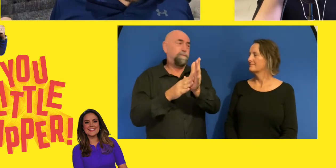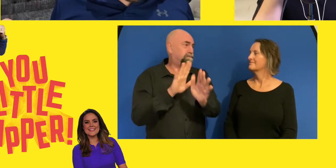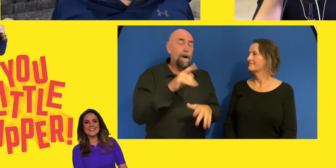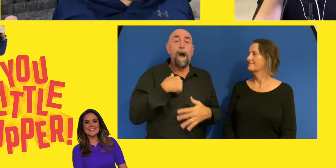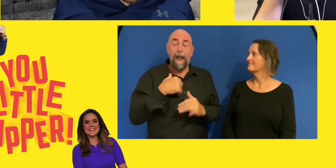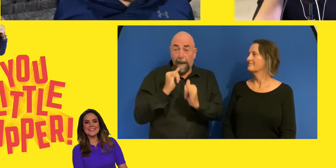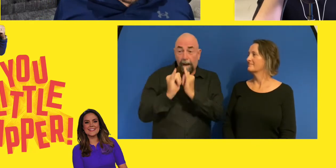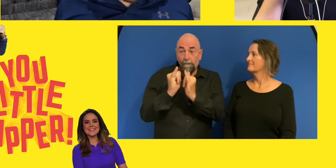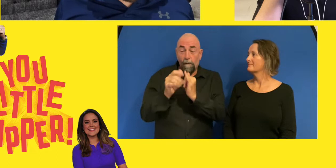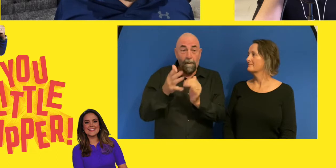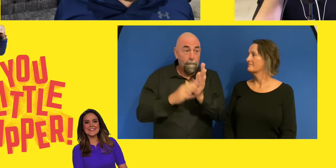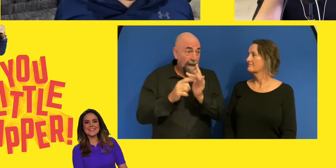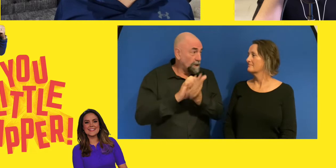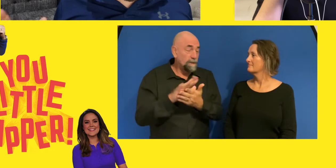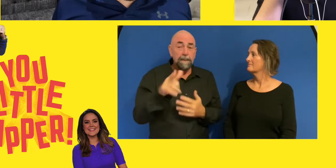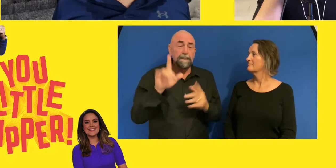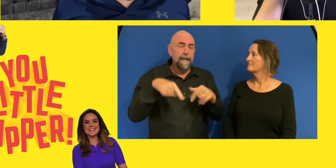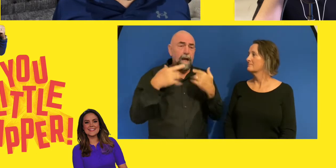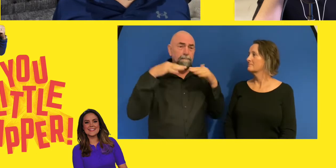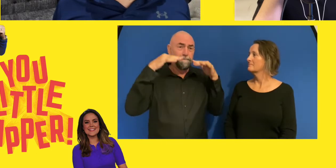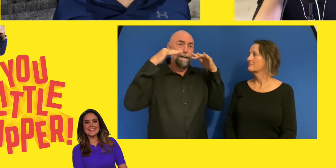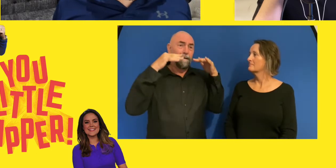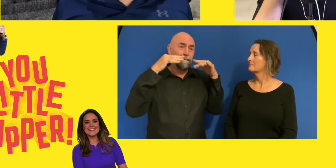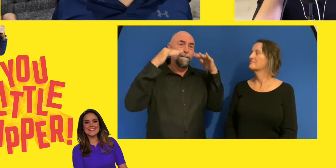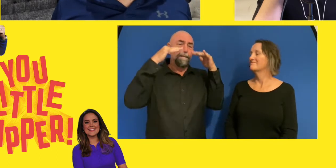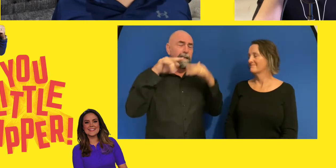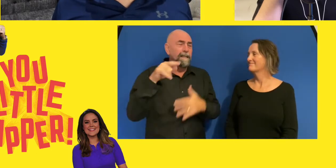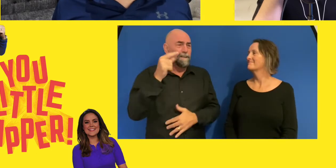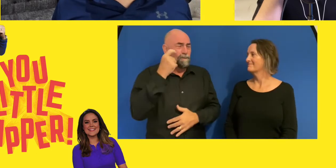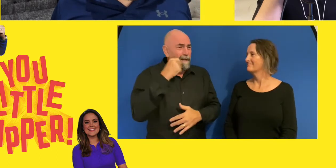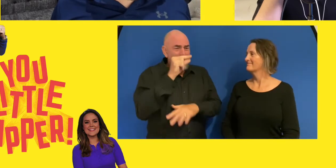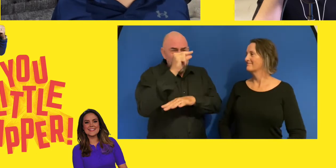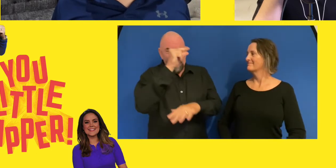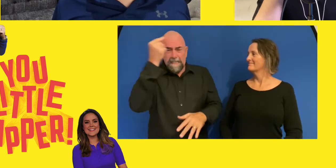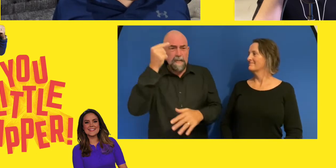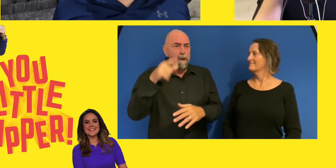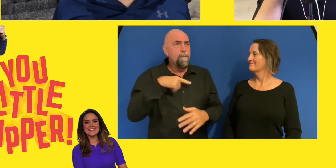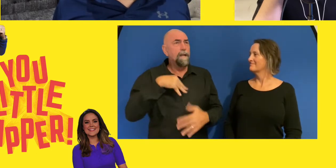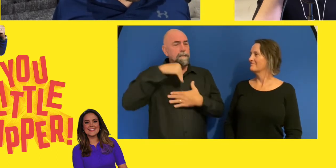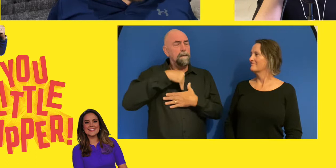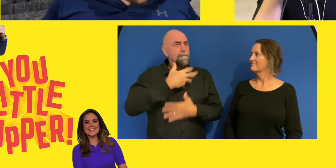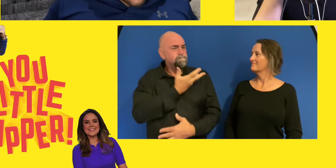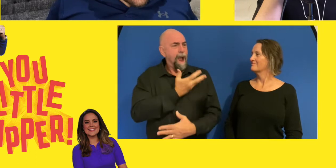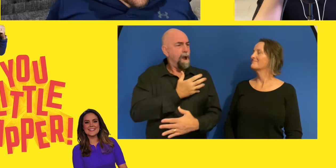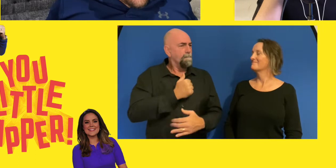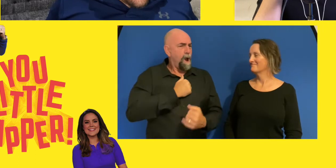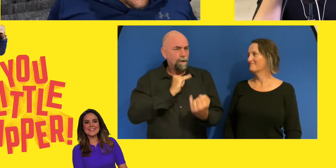end of the interview when he's in tears, he said that he did everything he could to ski the way that he was proud of.